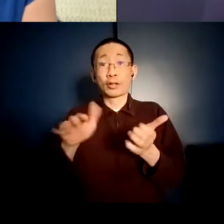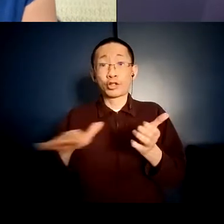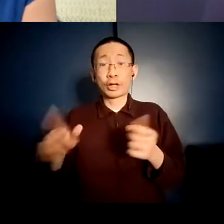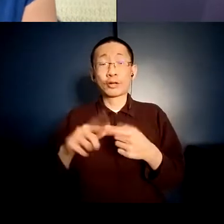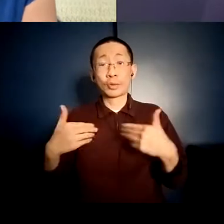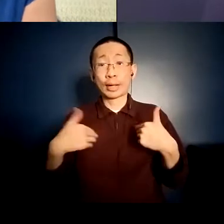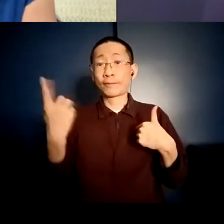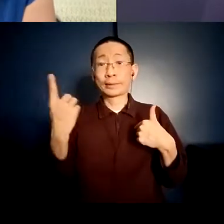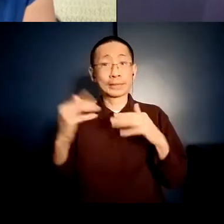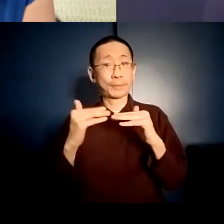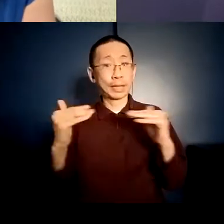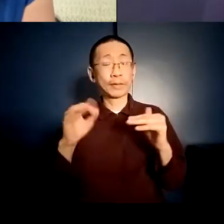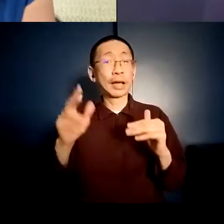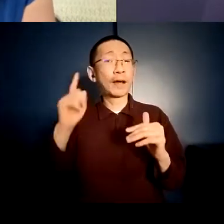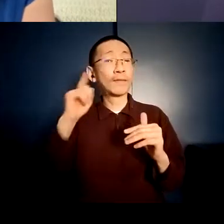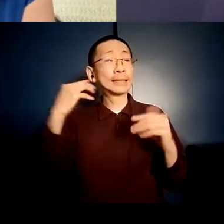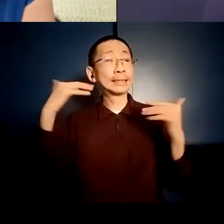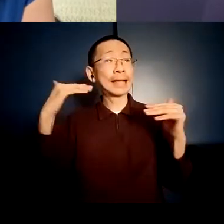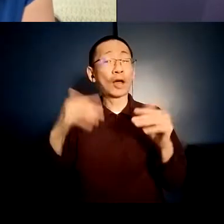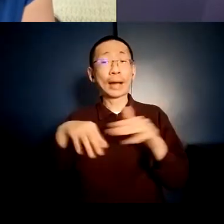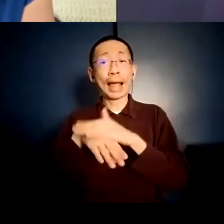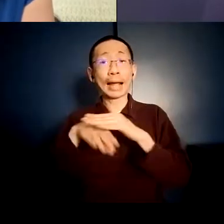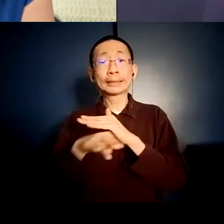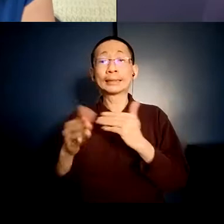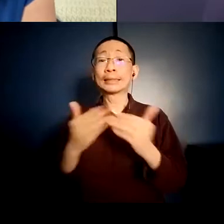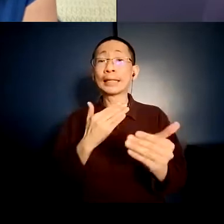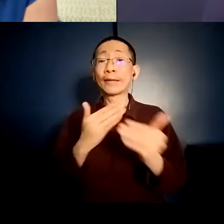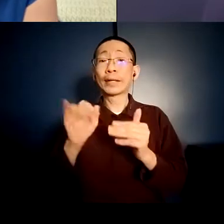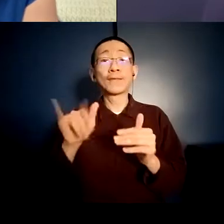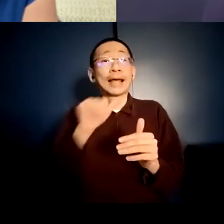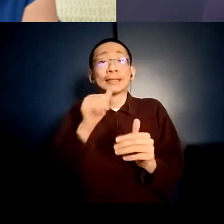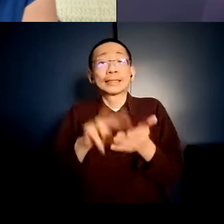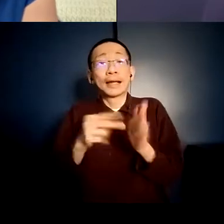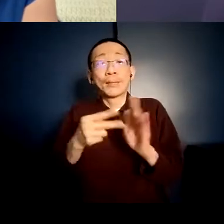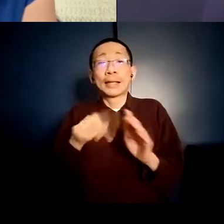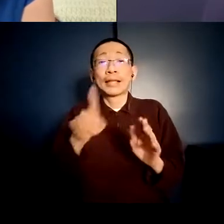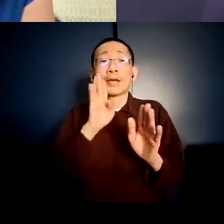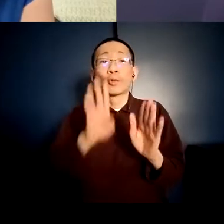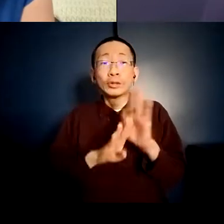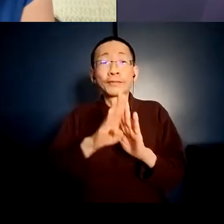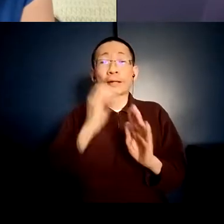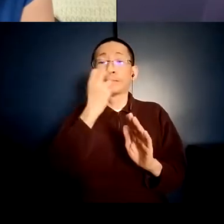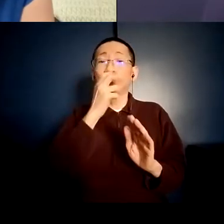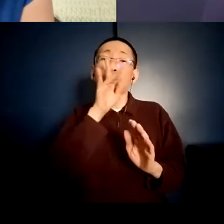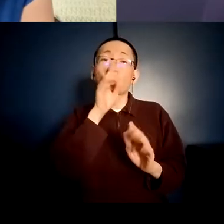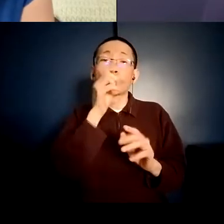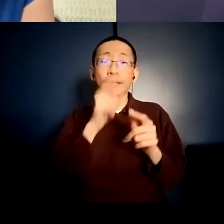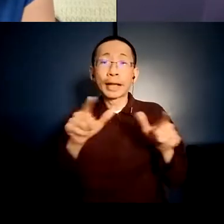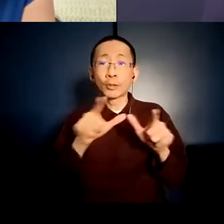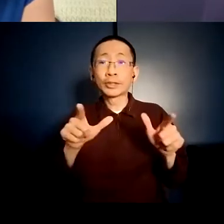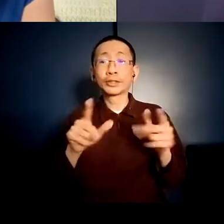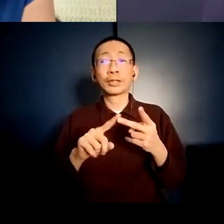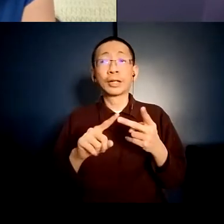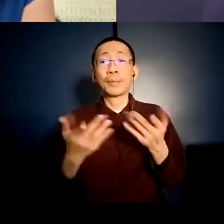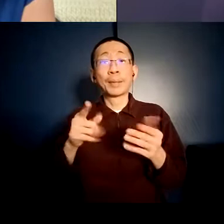some level of sound access, even if that doesn't mean they develop spoken language, even if they're only able to have